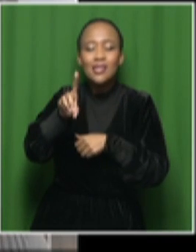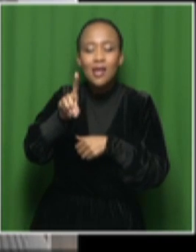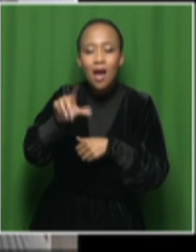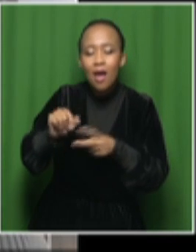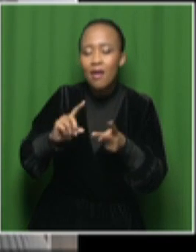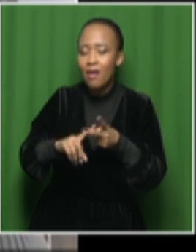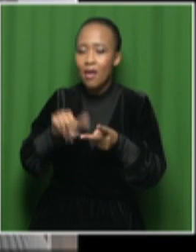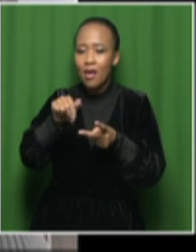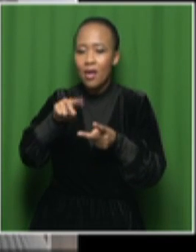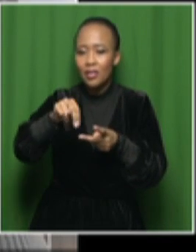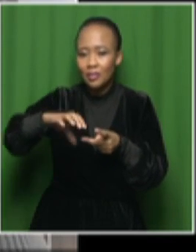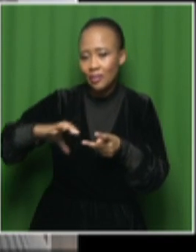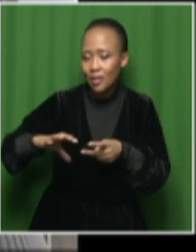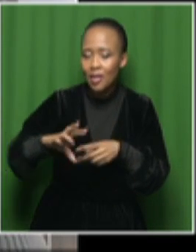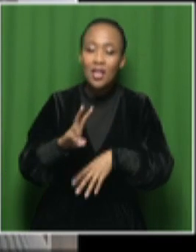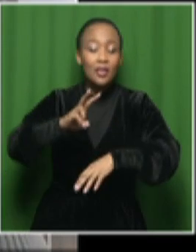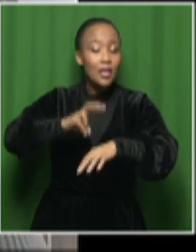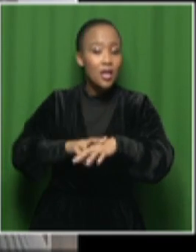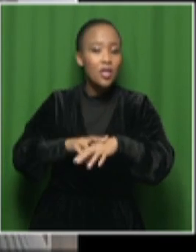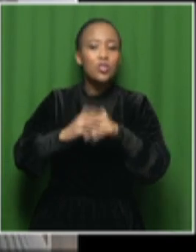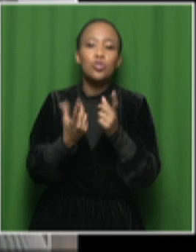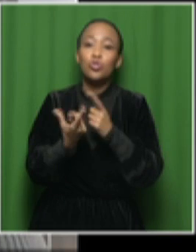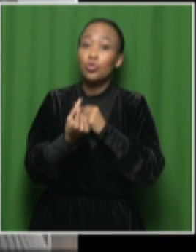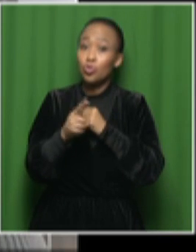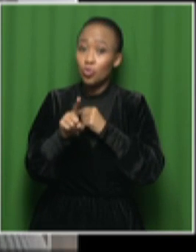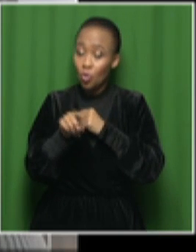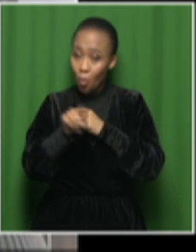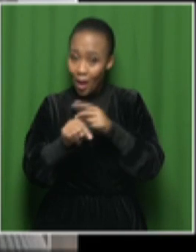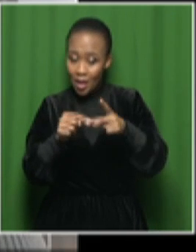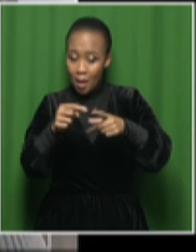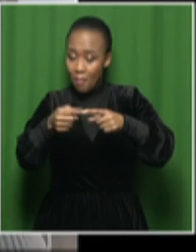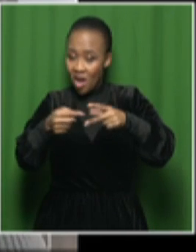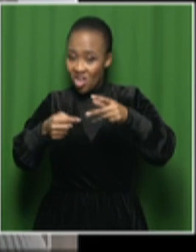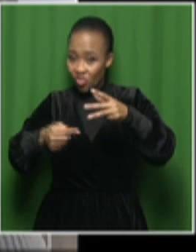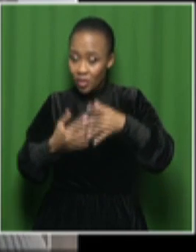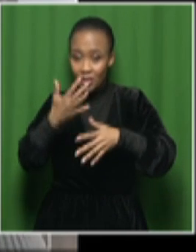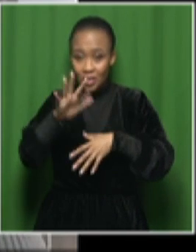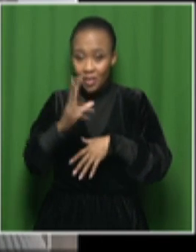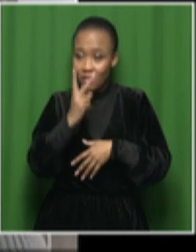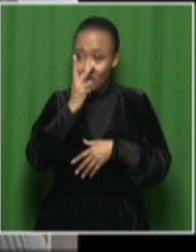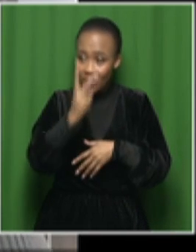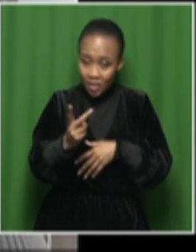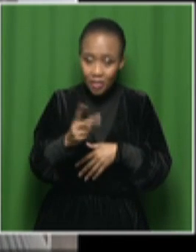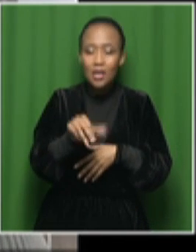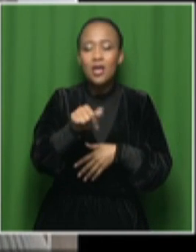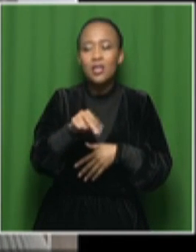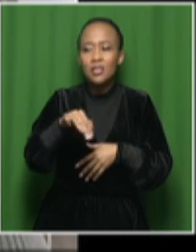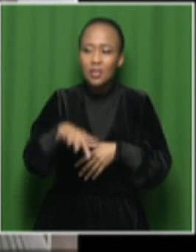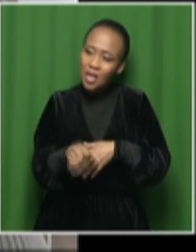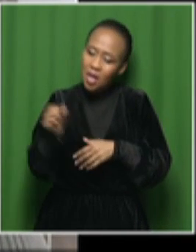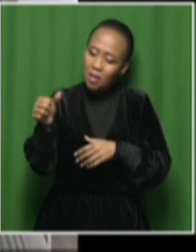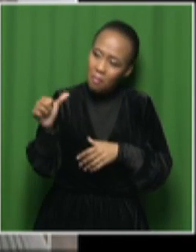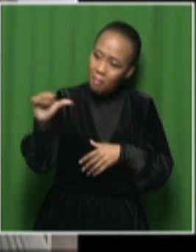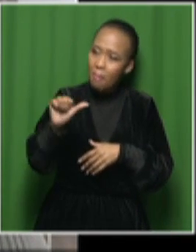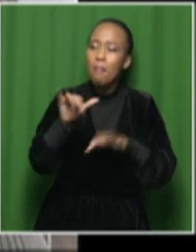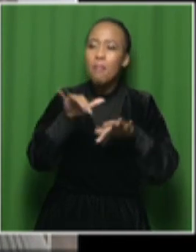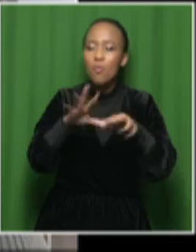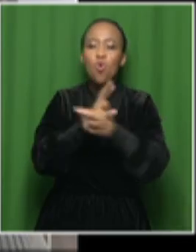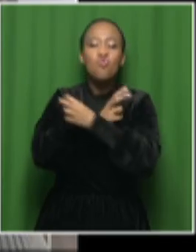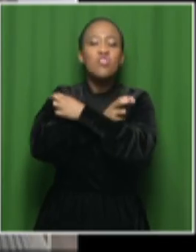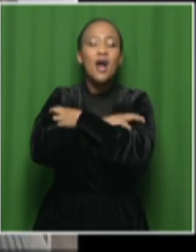launch countermeasures against that. You've seen the ANC going to fetch retired politicians. You've seen the DA launching